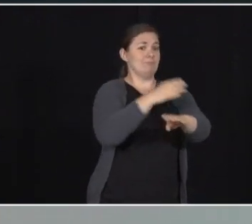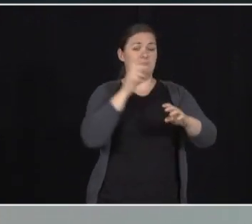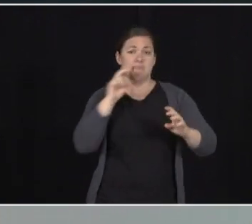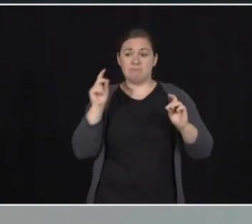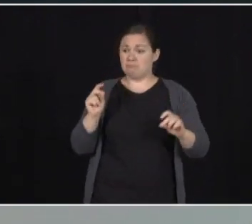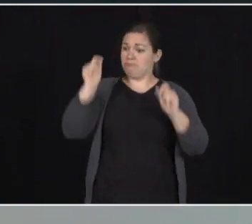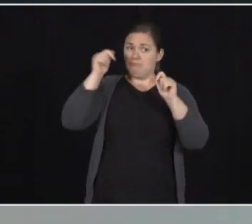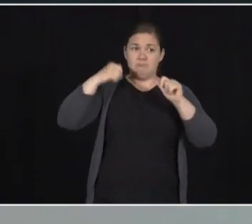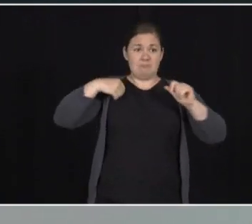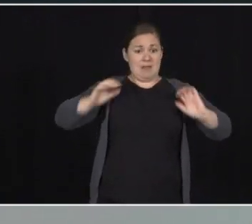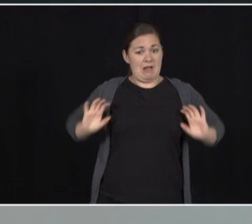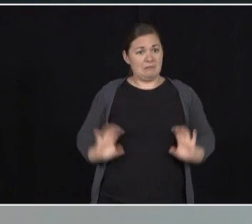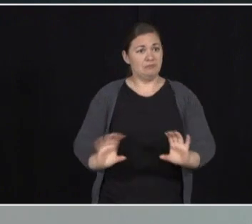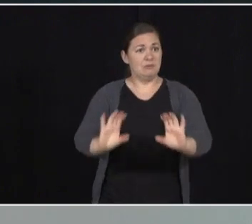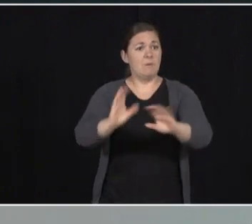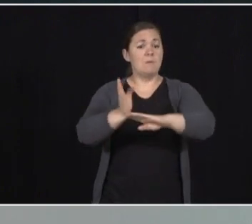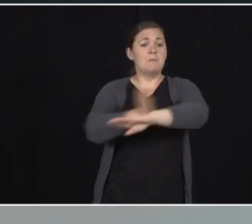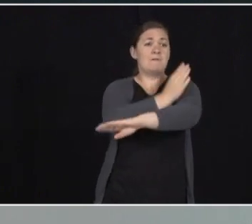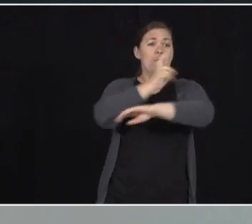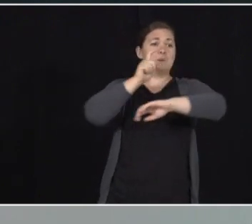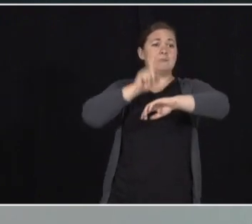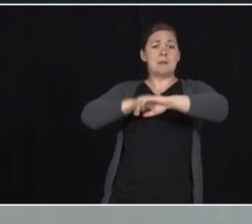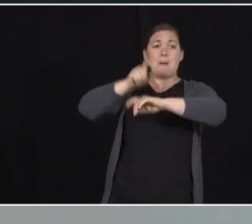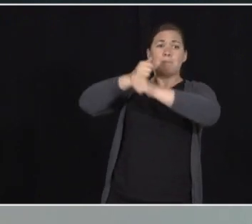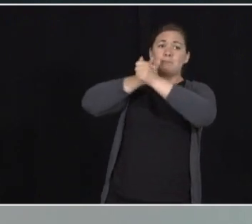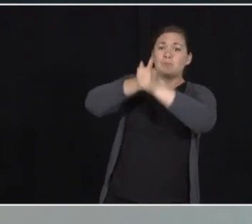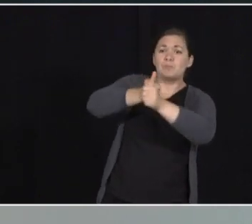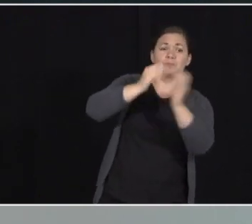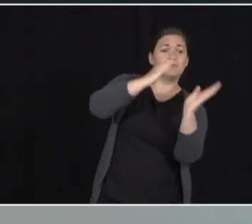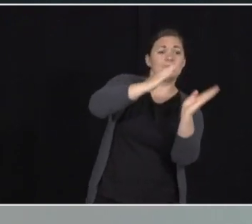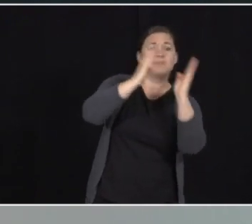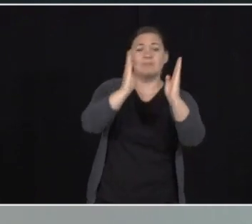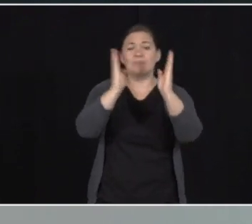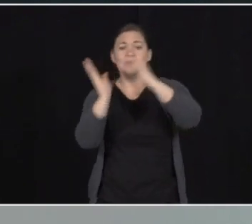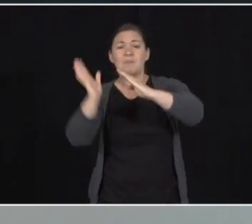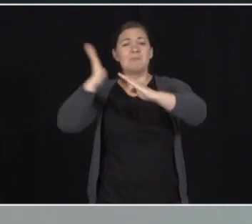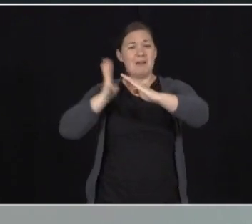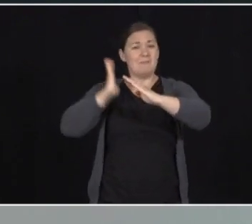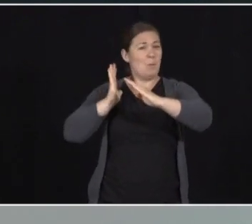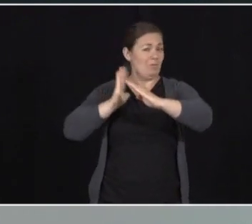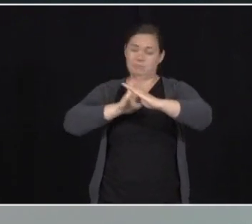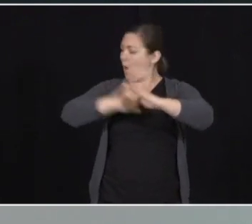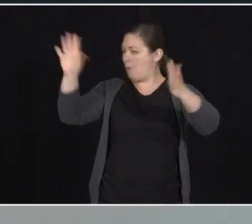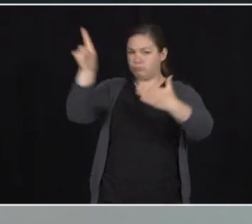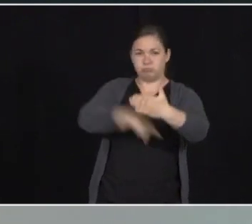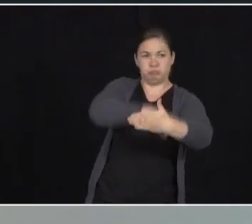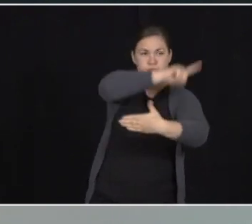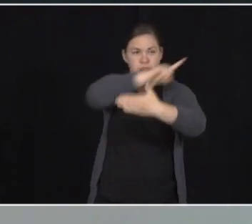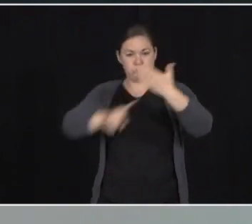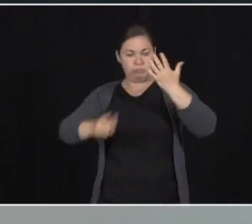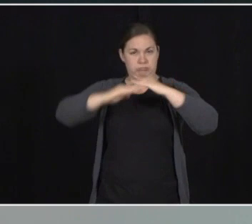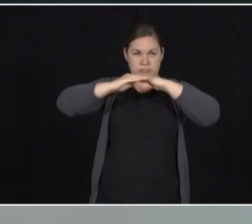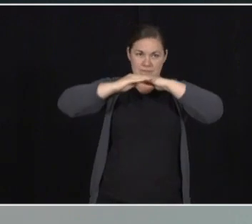use prices to support those doing their part by staying home. This